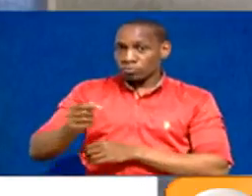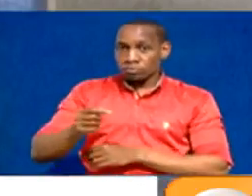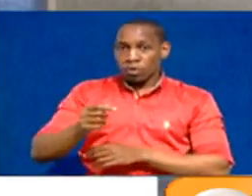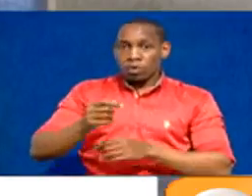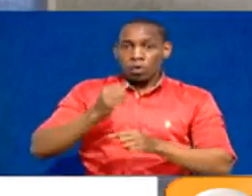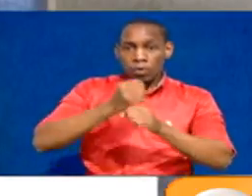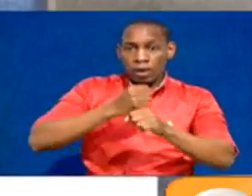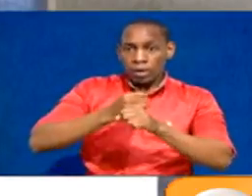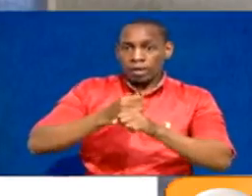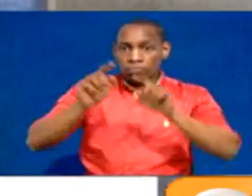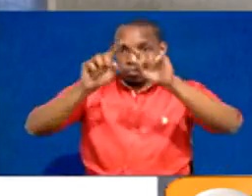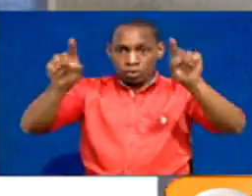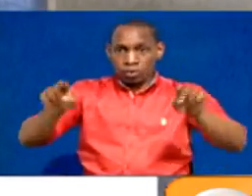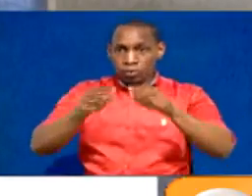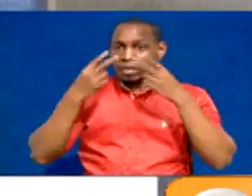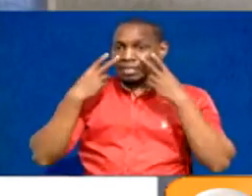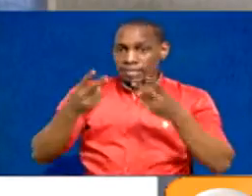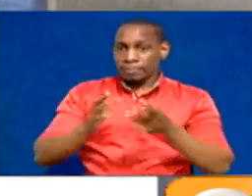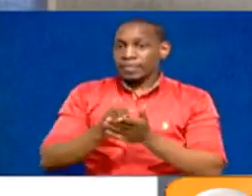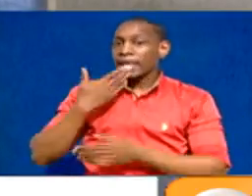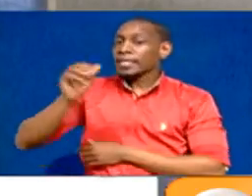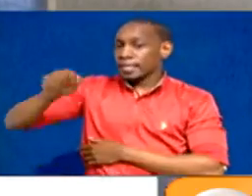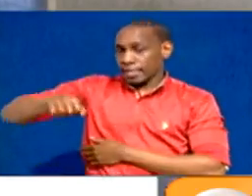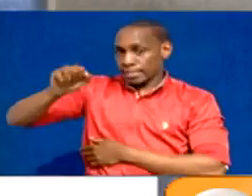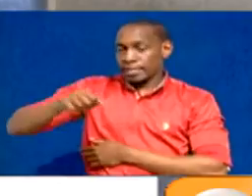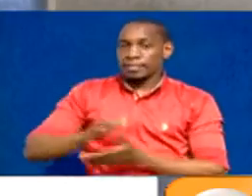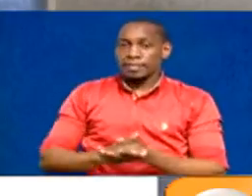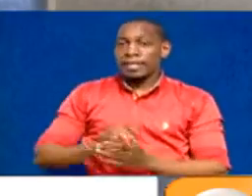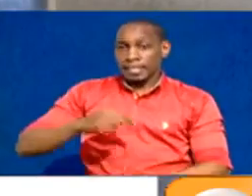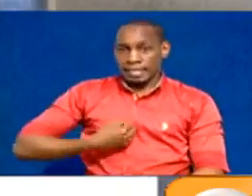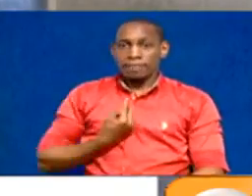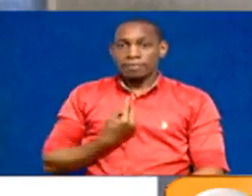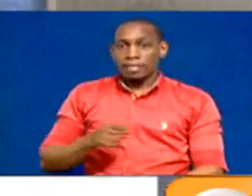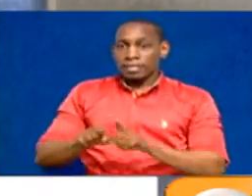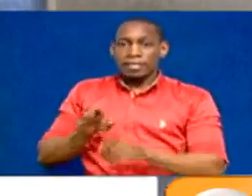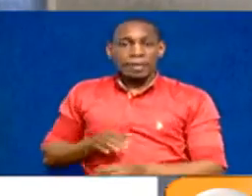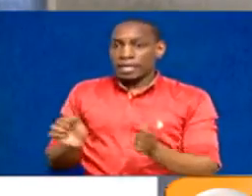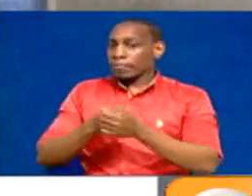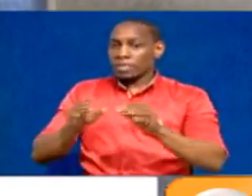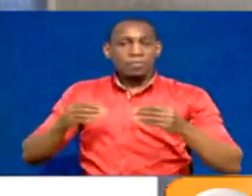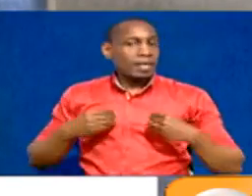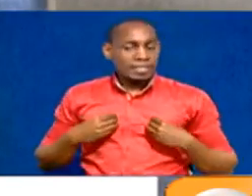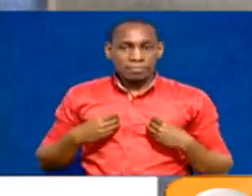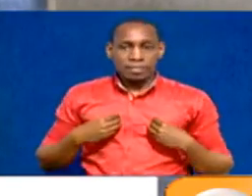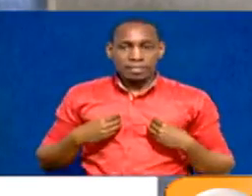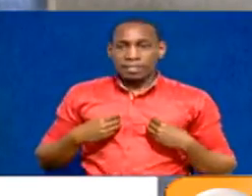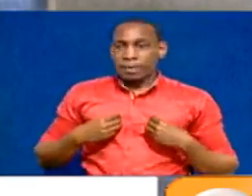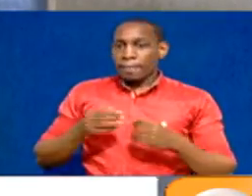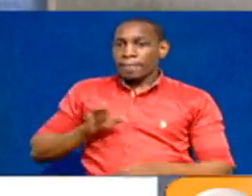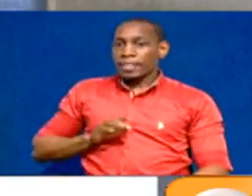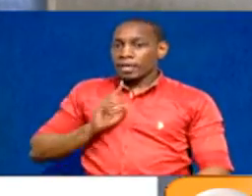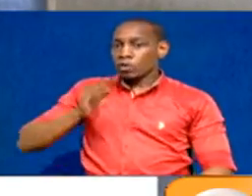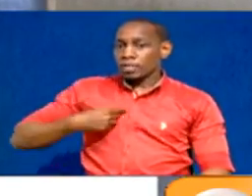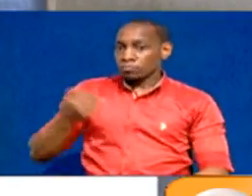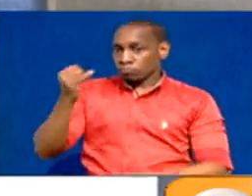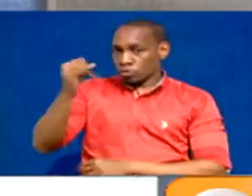things up in the board I saw there up?" I was like, "Yeah, it was me." And she was like, "No, it can't be you." So she told me to